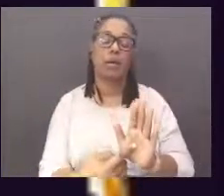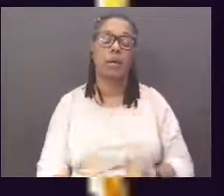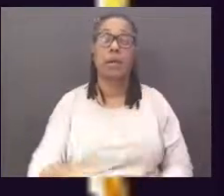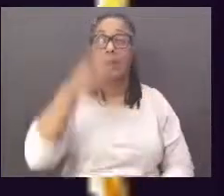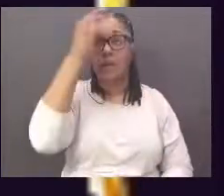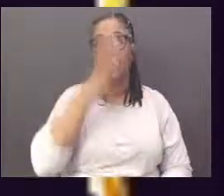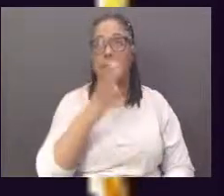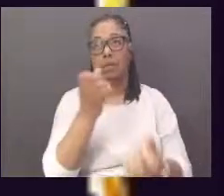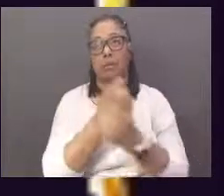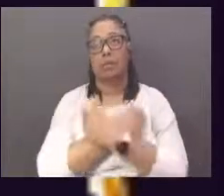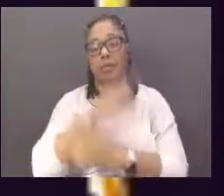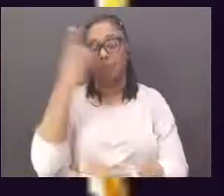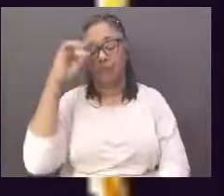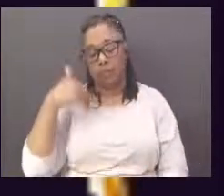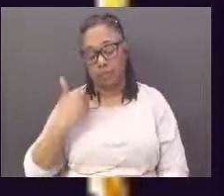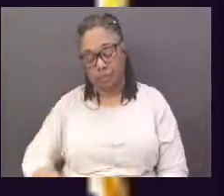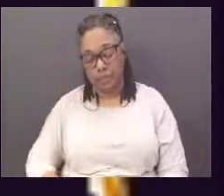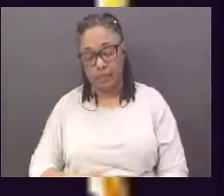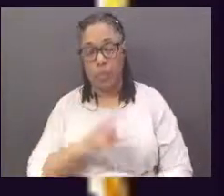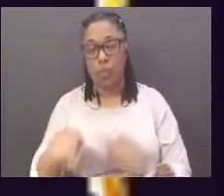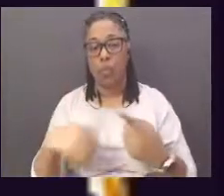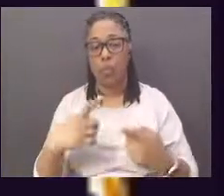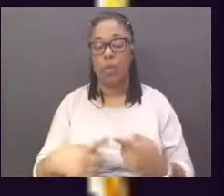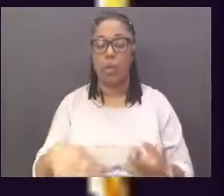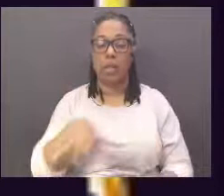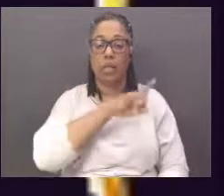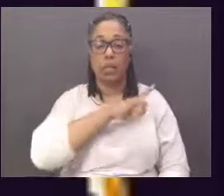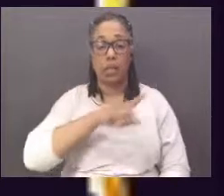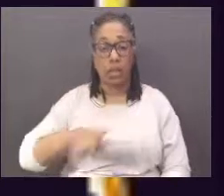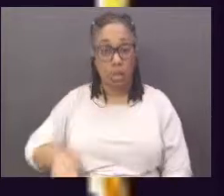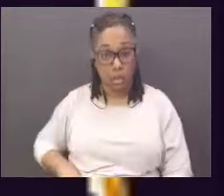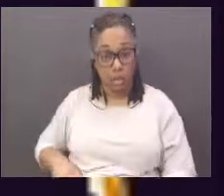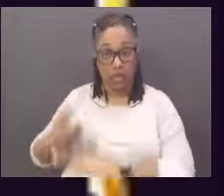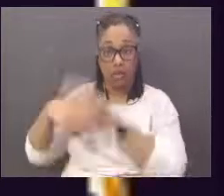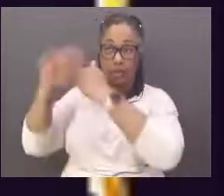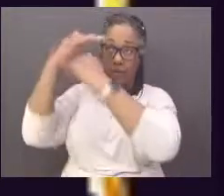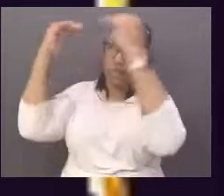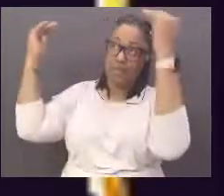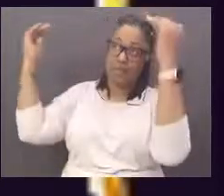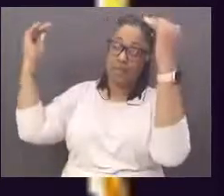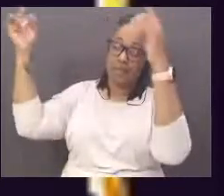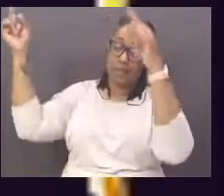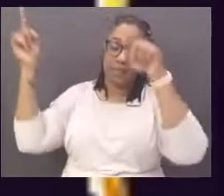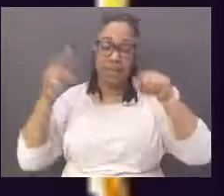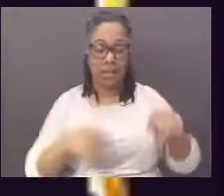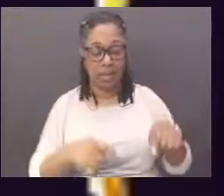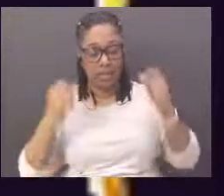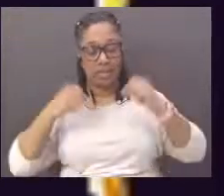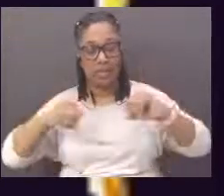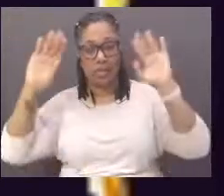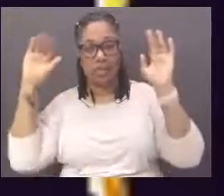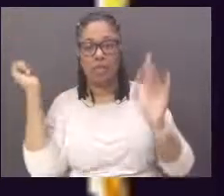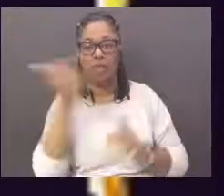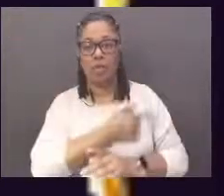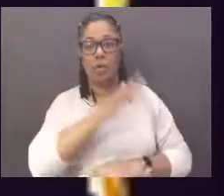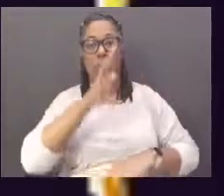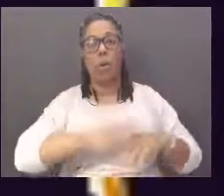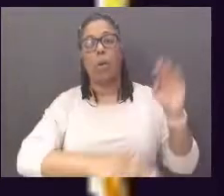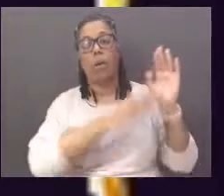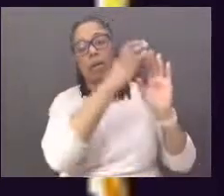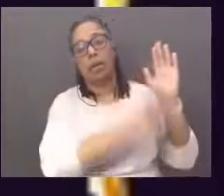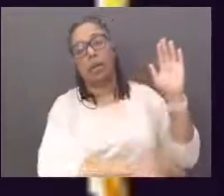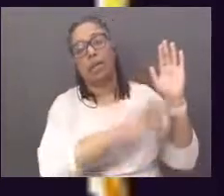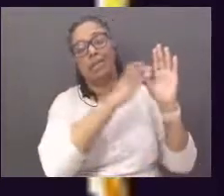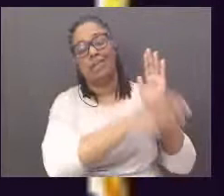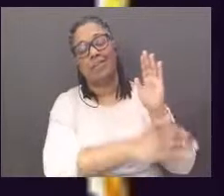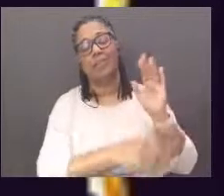me. When the Lord of glory, heaven sent, gave all on Calvary, he